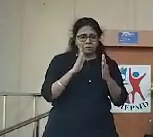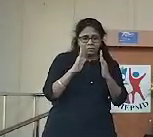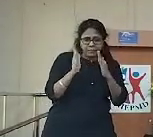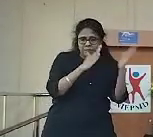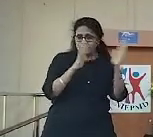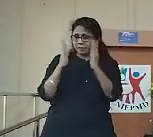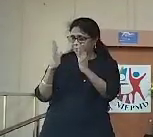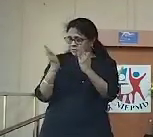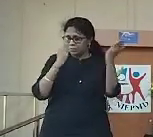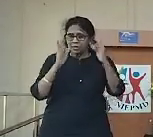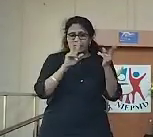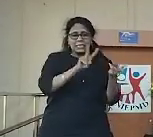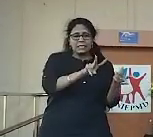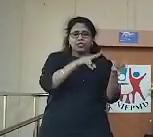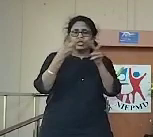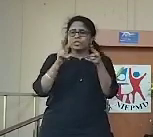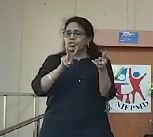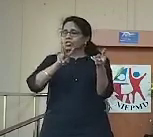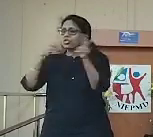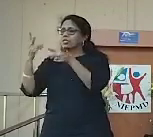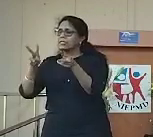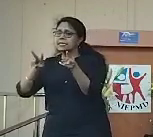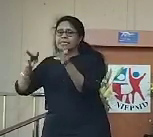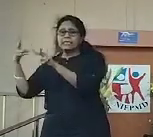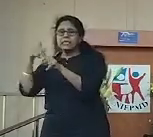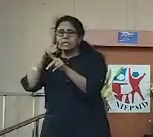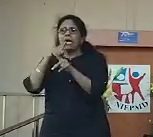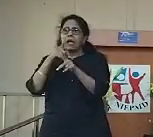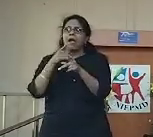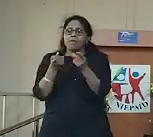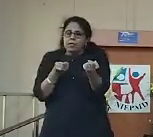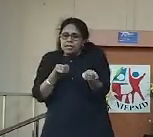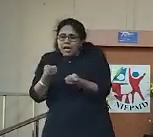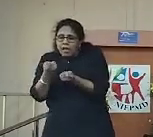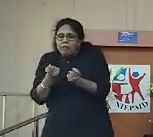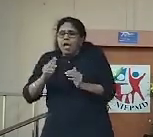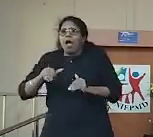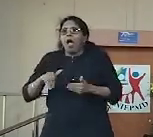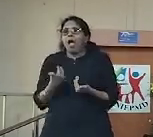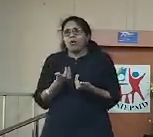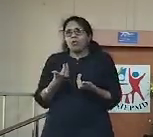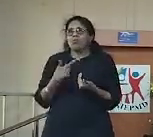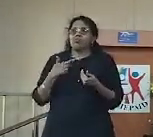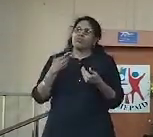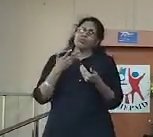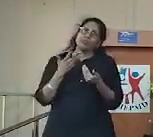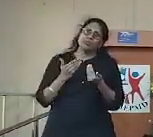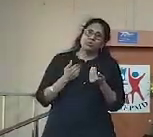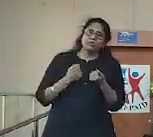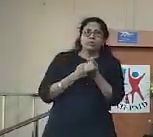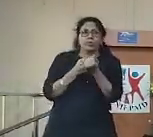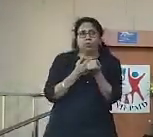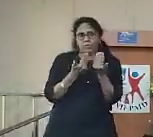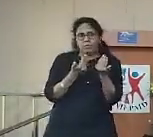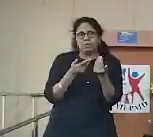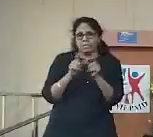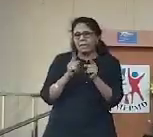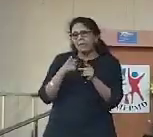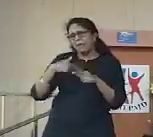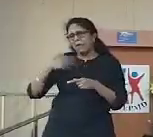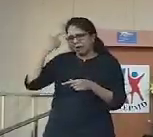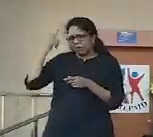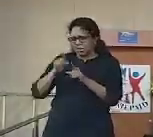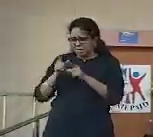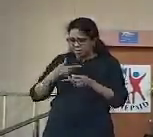Transitions in life. See, transitions in life, all of us know it is very important. We move from birth